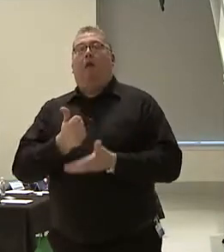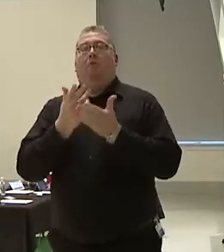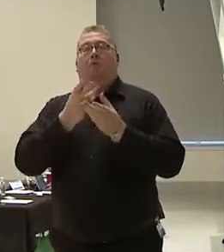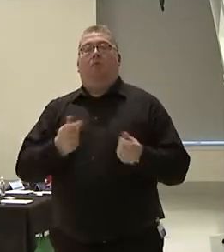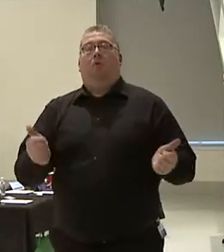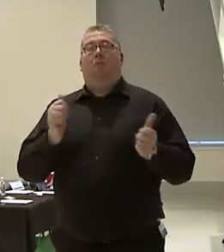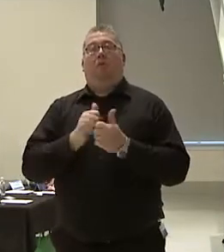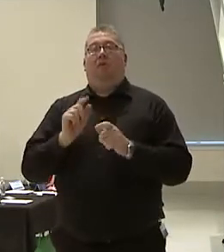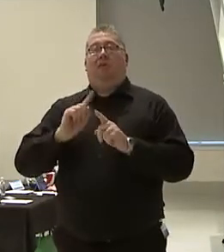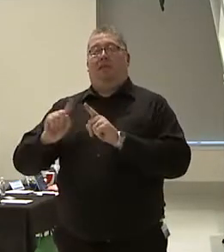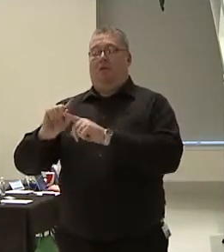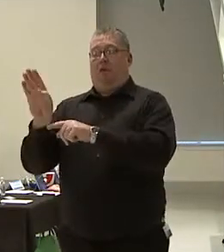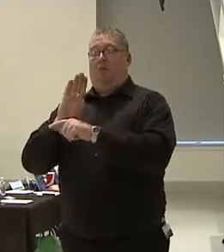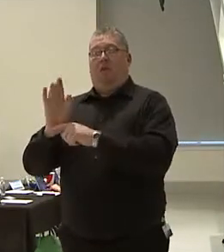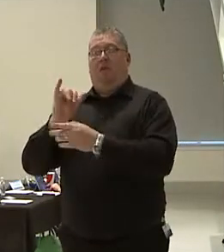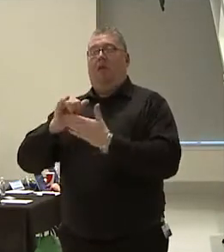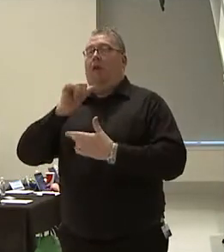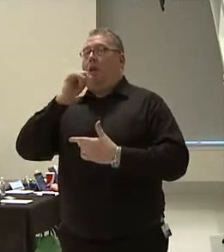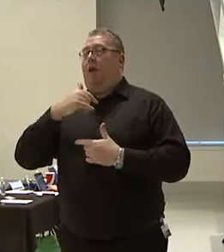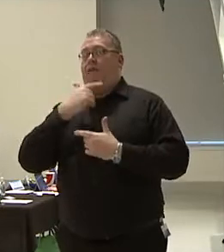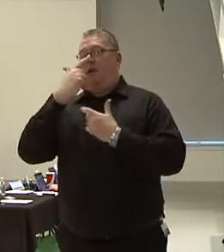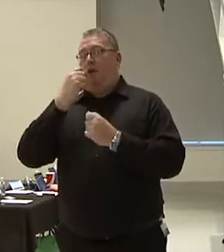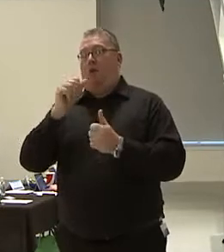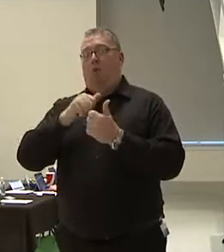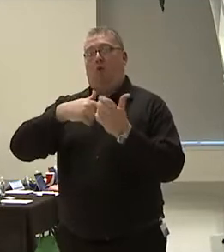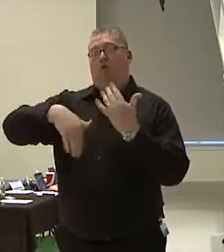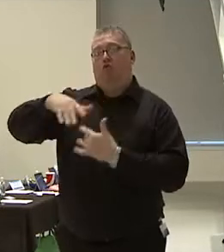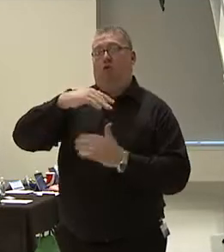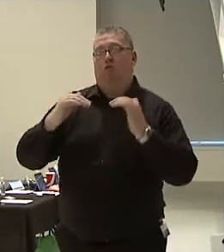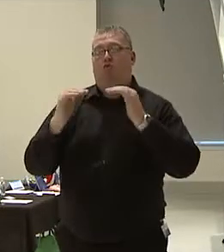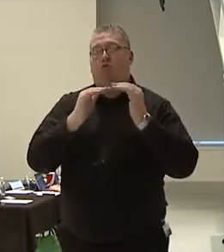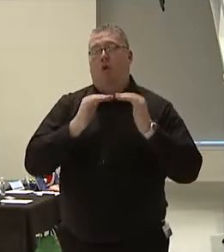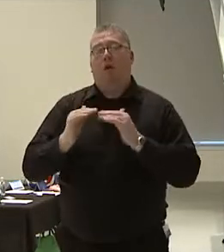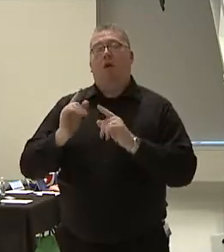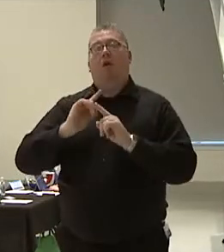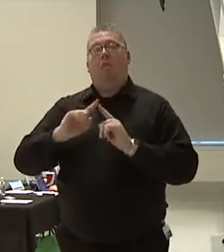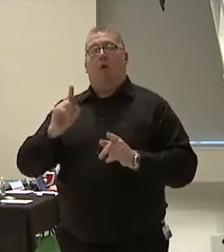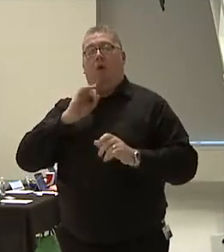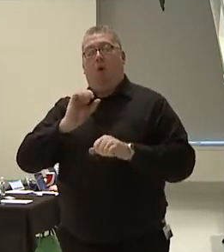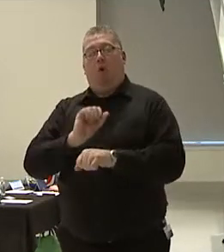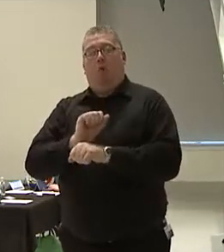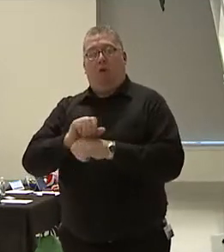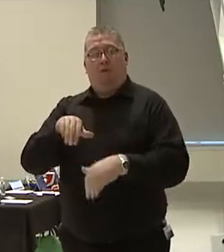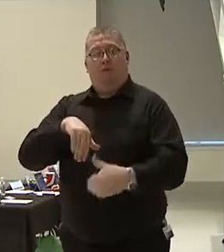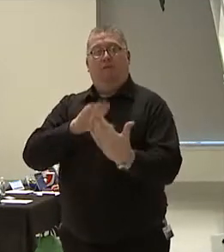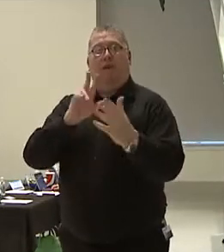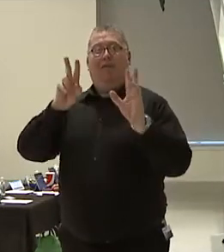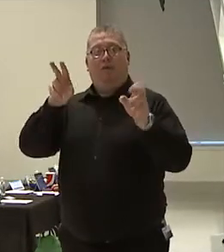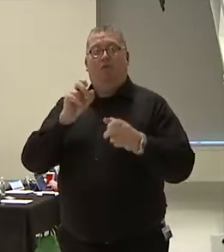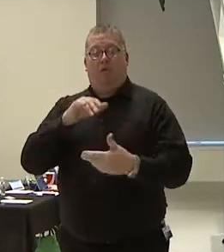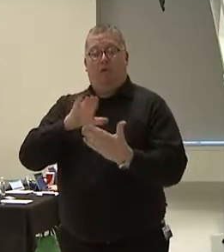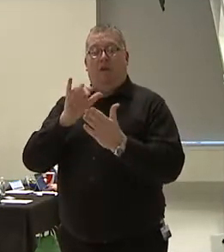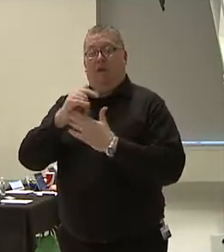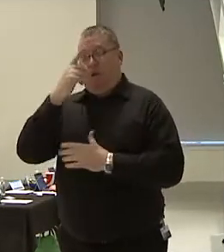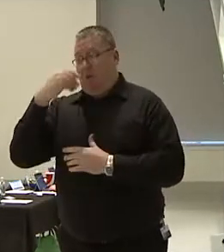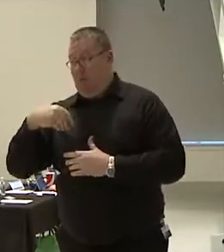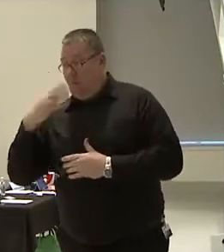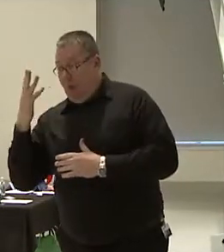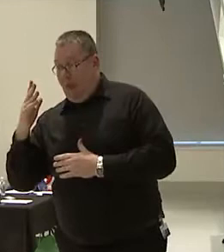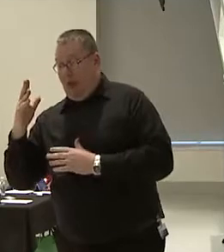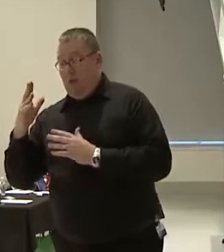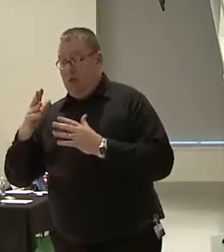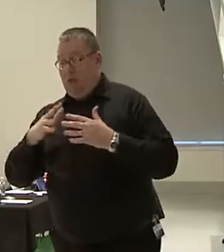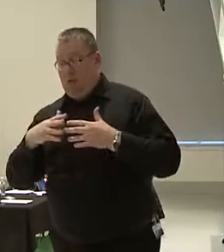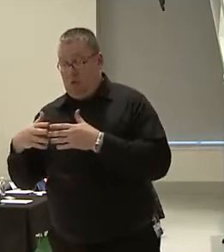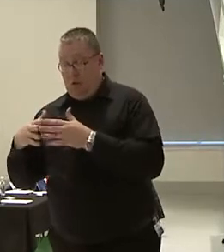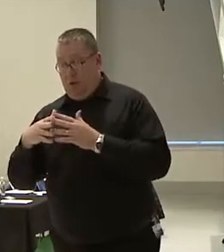and organizations that do not have an interest in social justice or that actively work against issues facing Black America and communities of color in general.